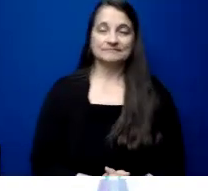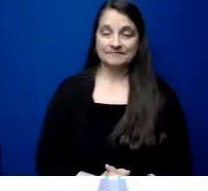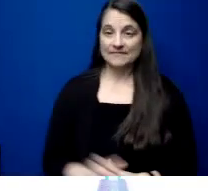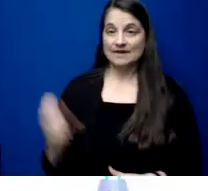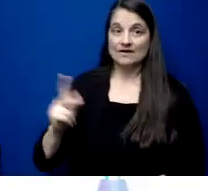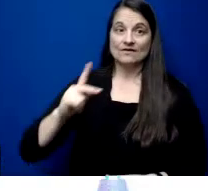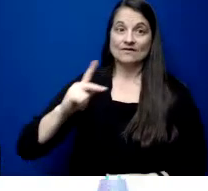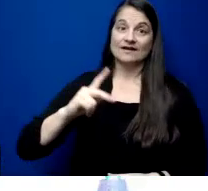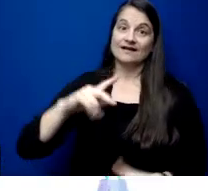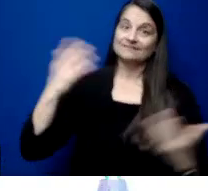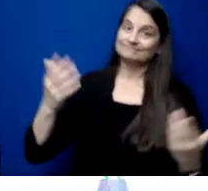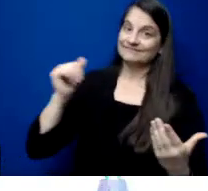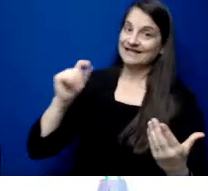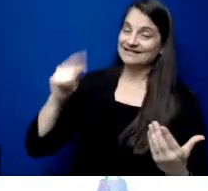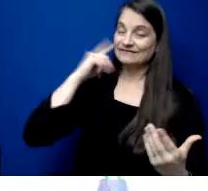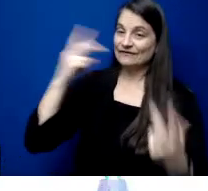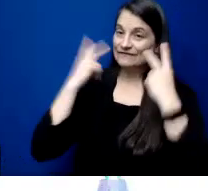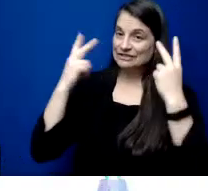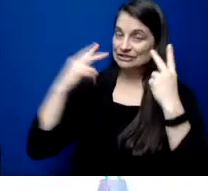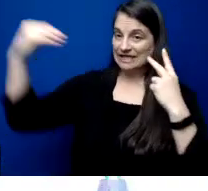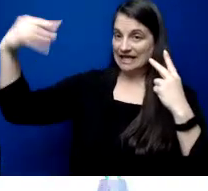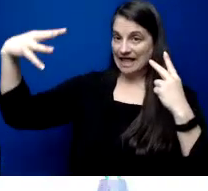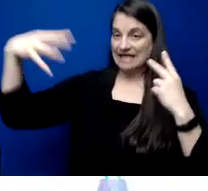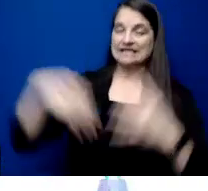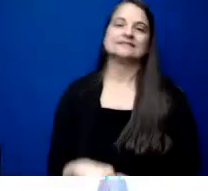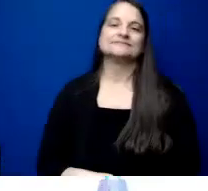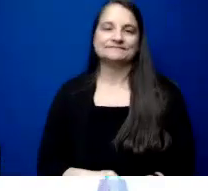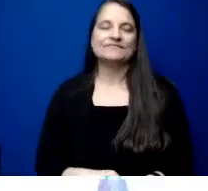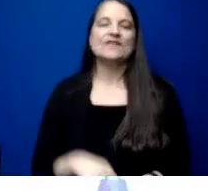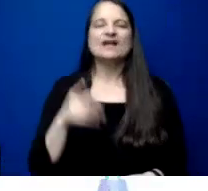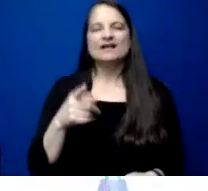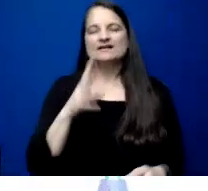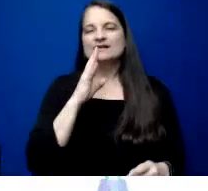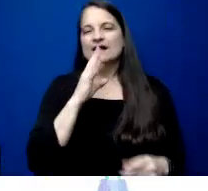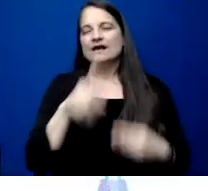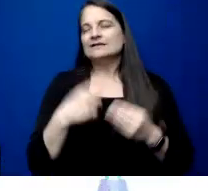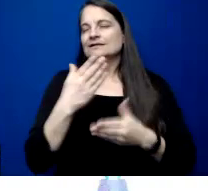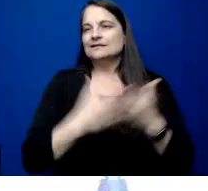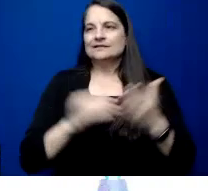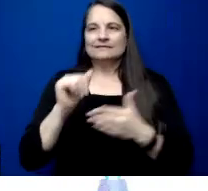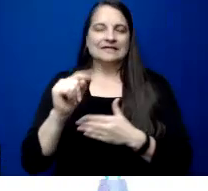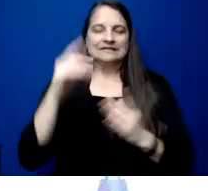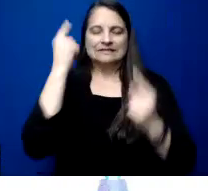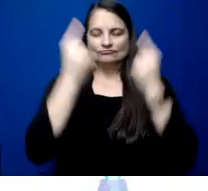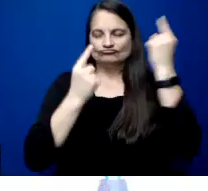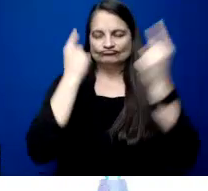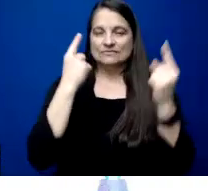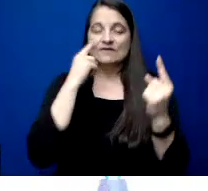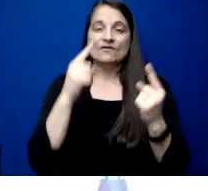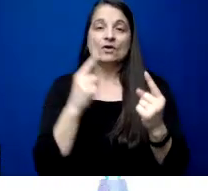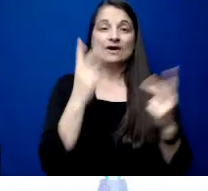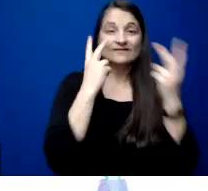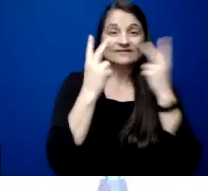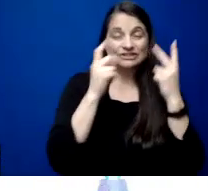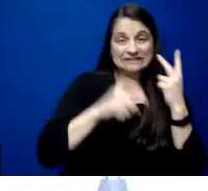AT for vision and lighting. So this slide talks about some AT to consider for both vision access